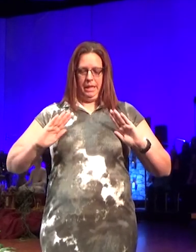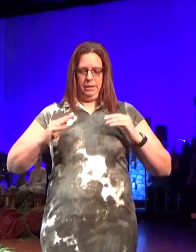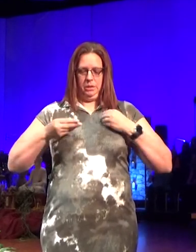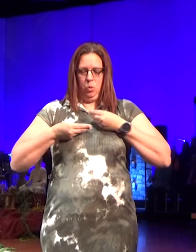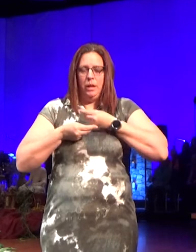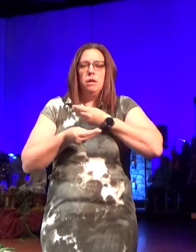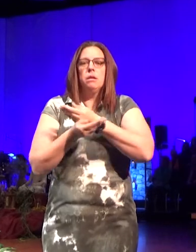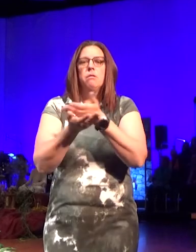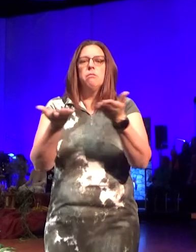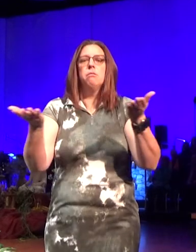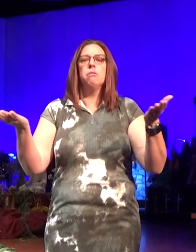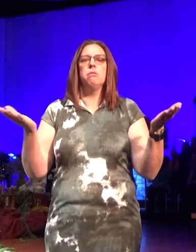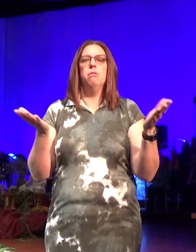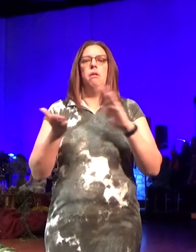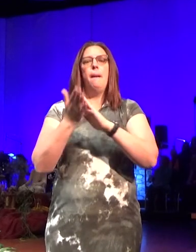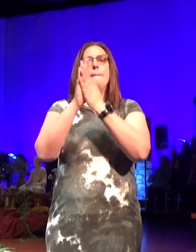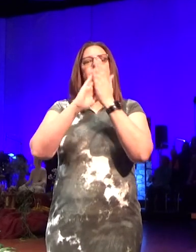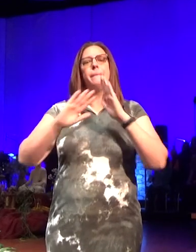planet.